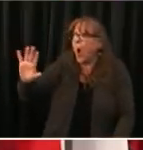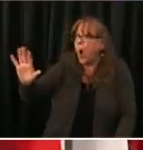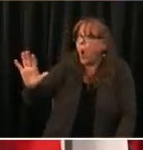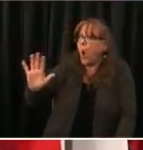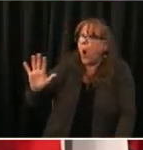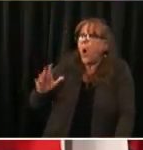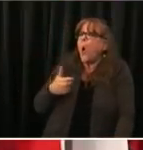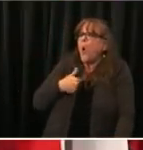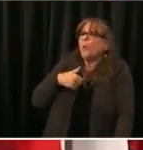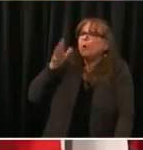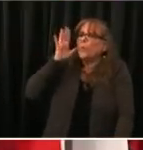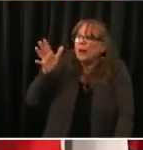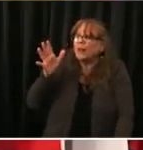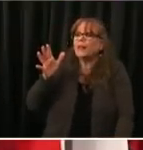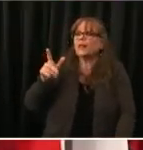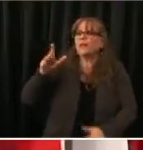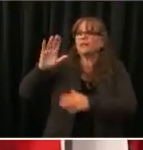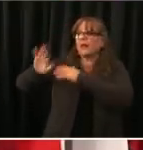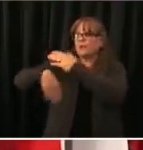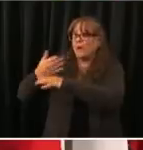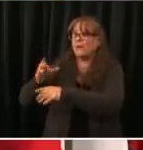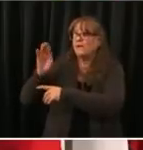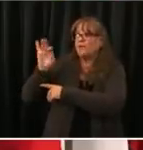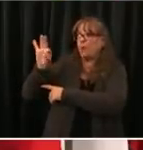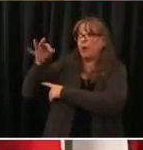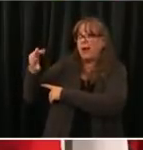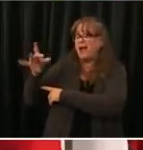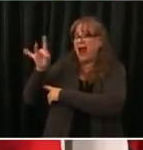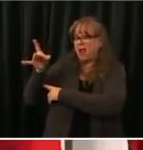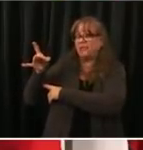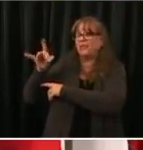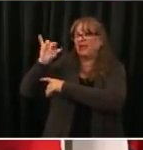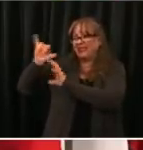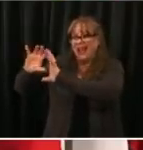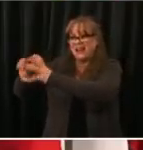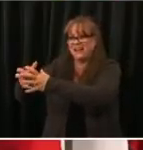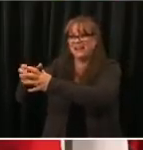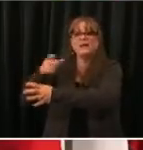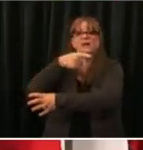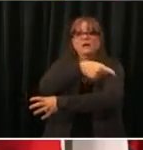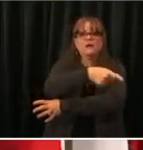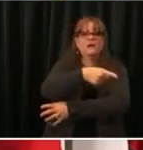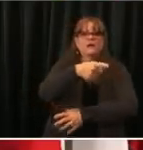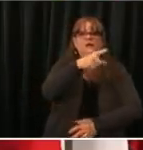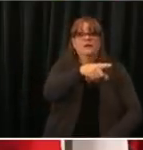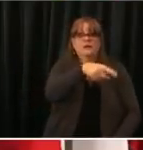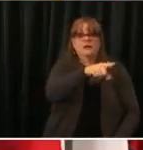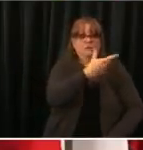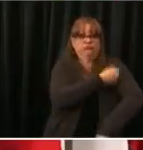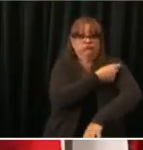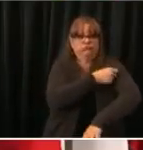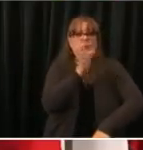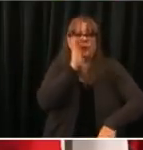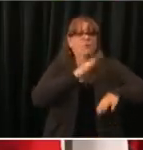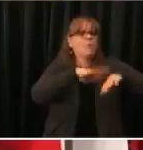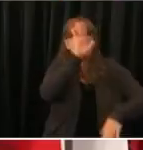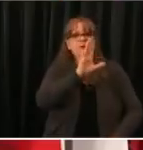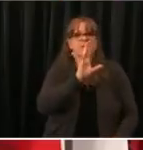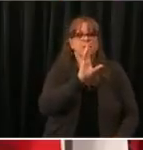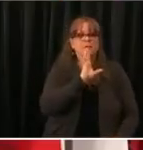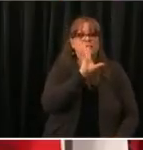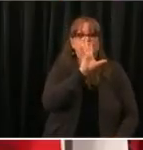be around 50%, over 50% around that date. And so what happens when you get to about 50%